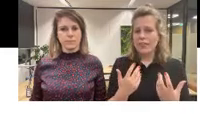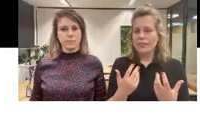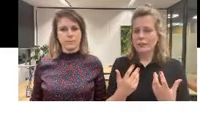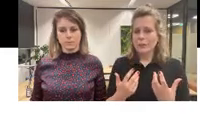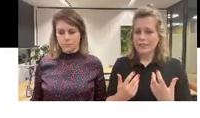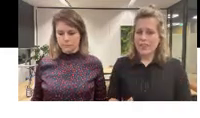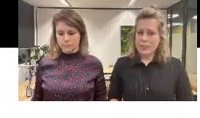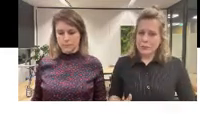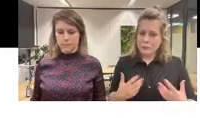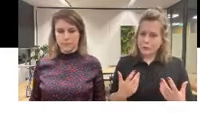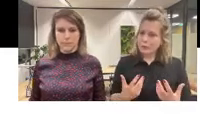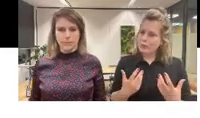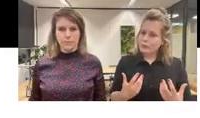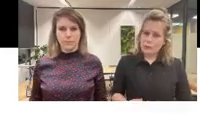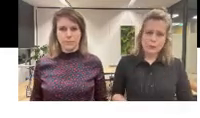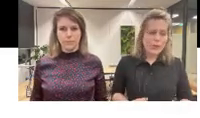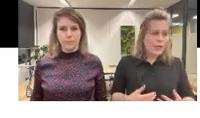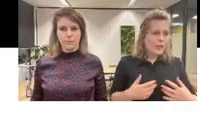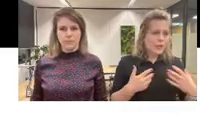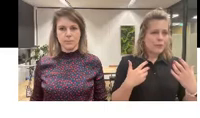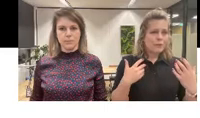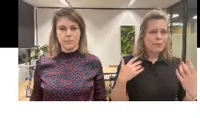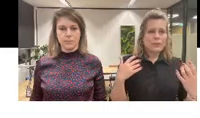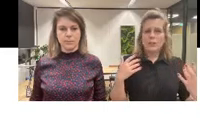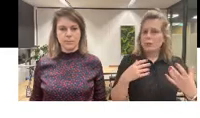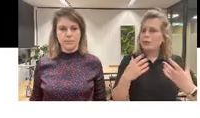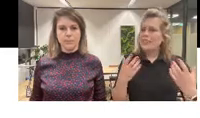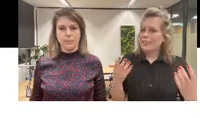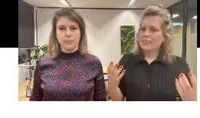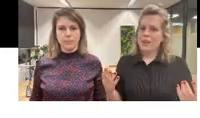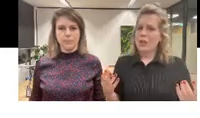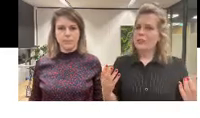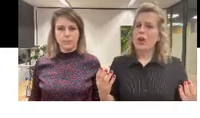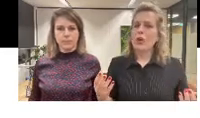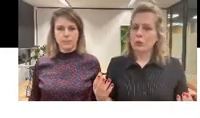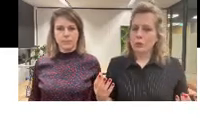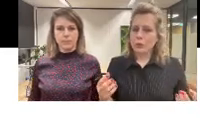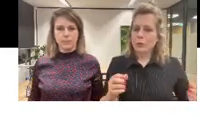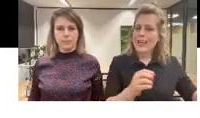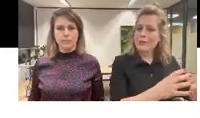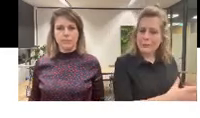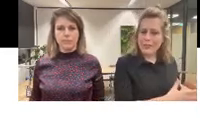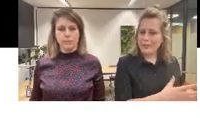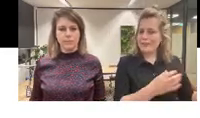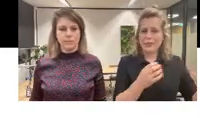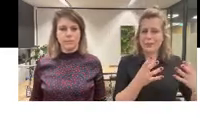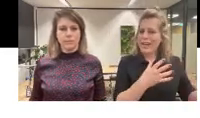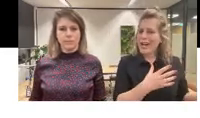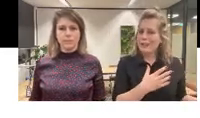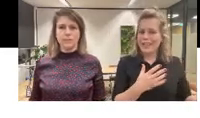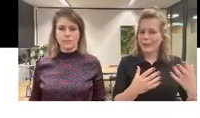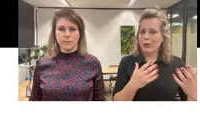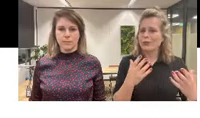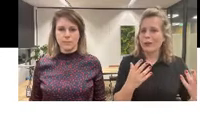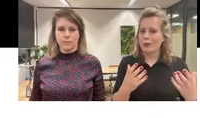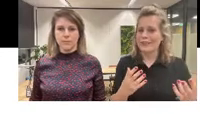developmental stage in which the person wants to do things on his own, without the parents or